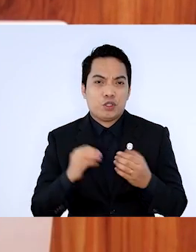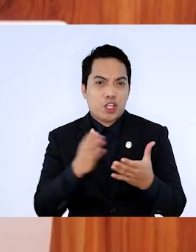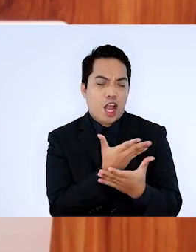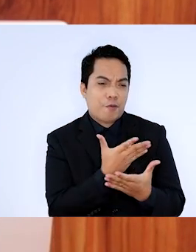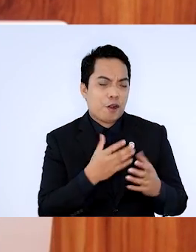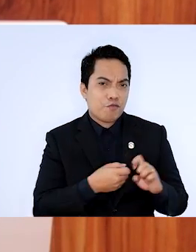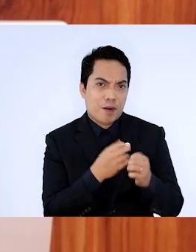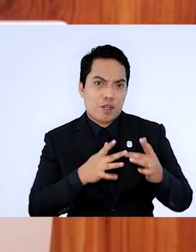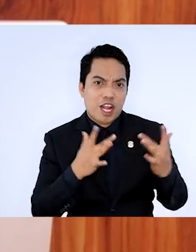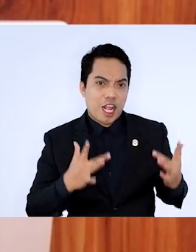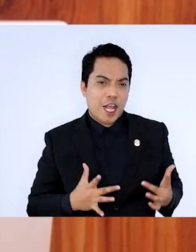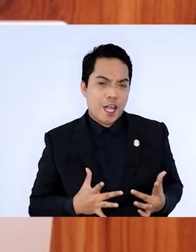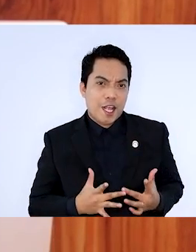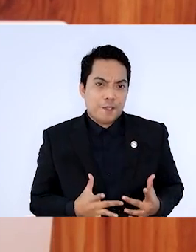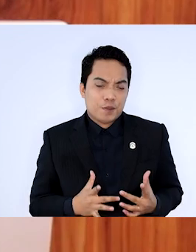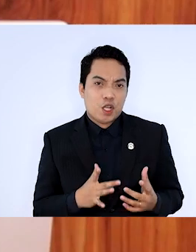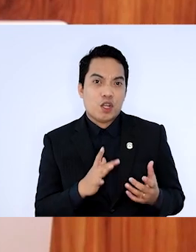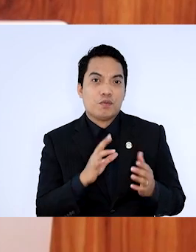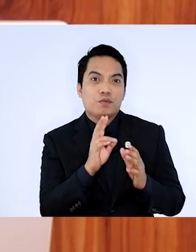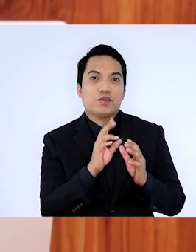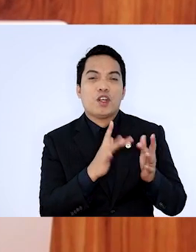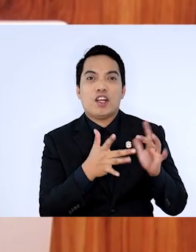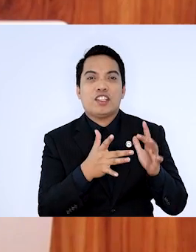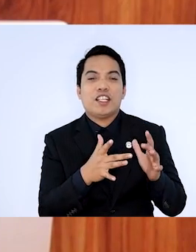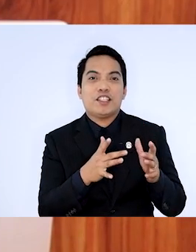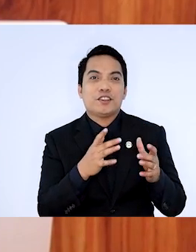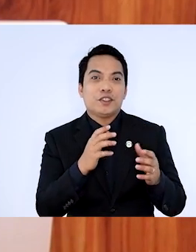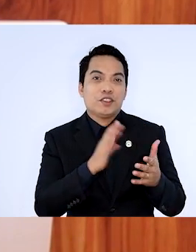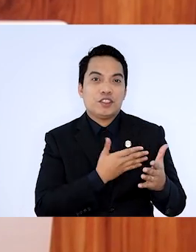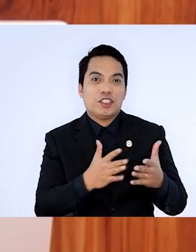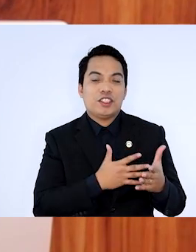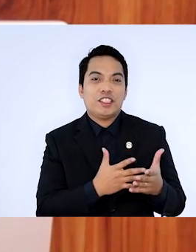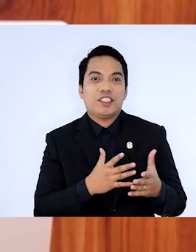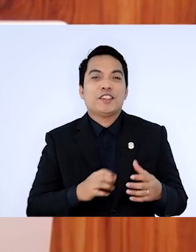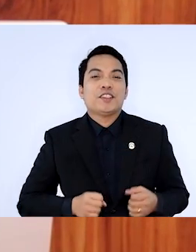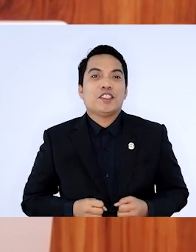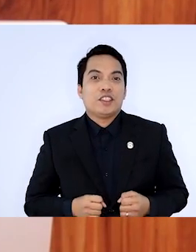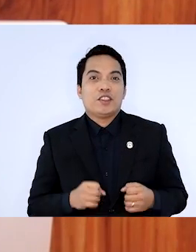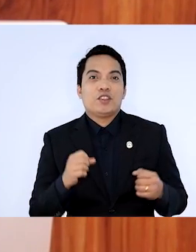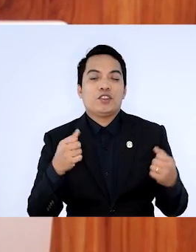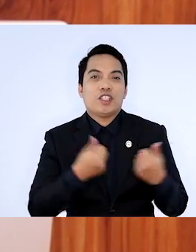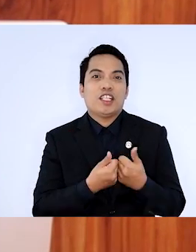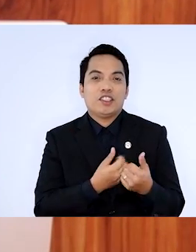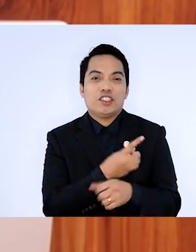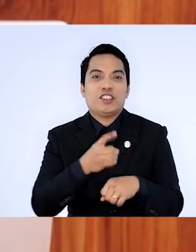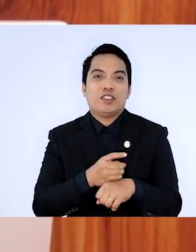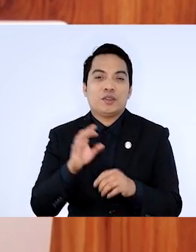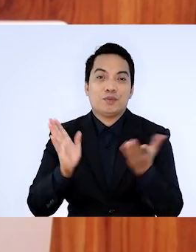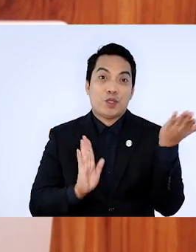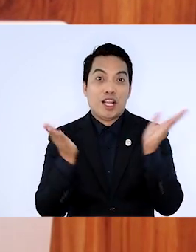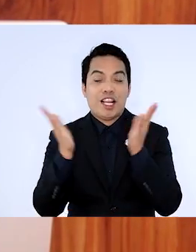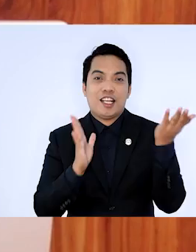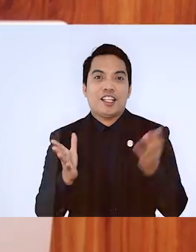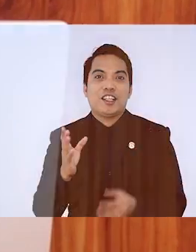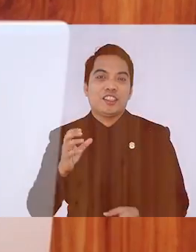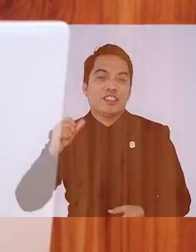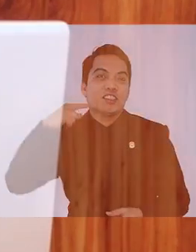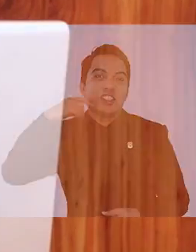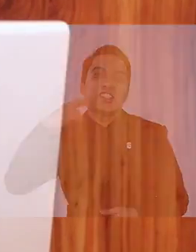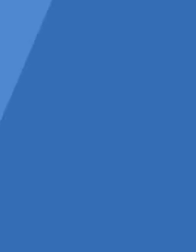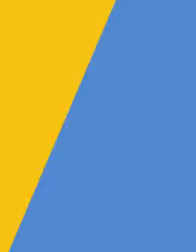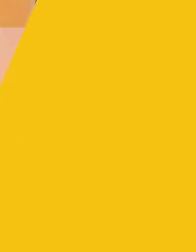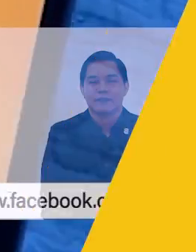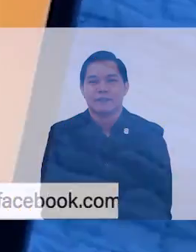to their hearts' content in an online video challenge held in the District of Malaysia. More details from Sister Gazelle